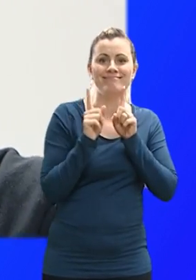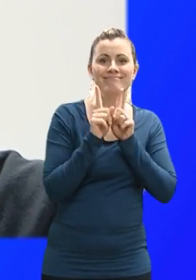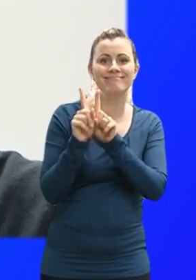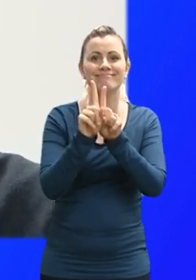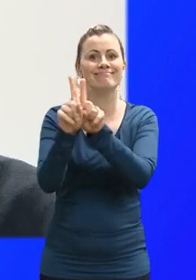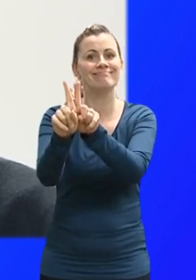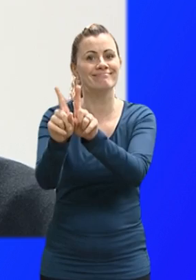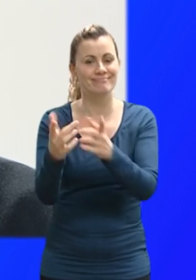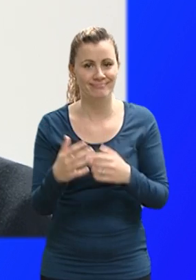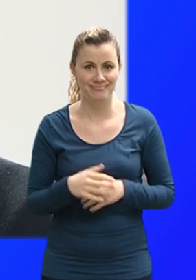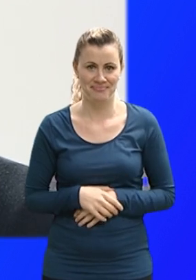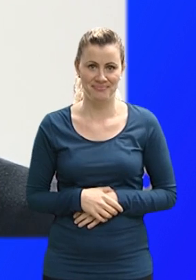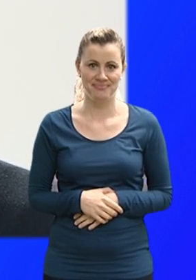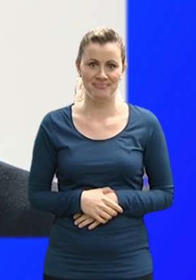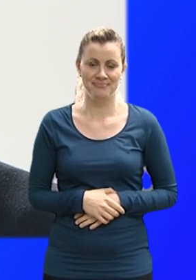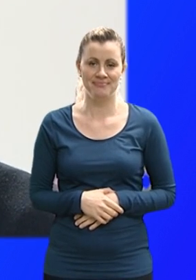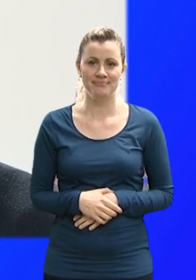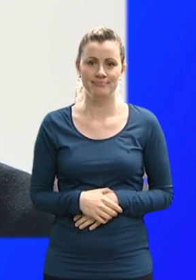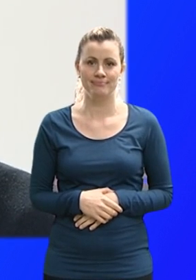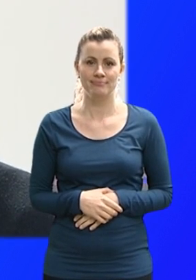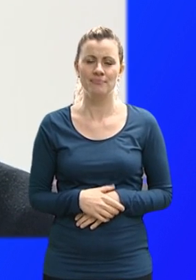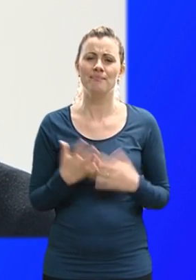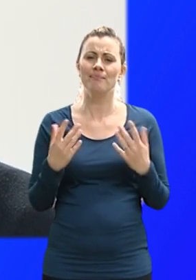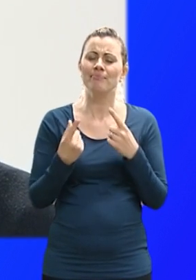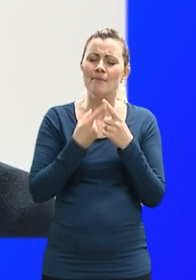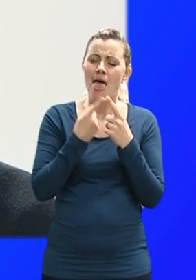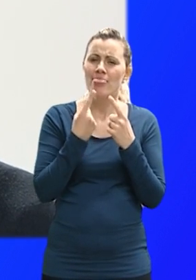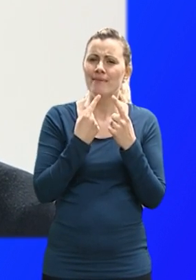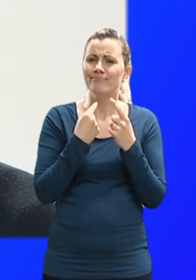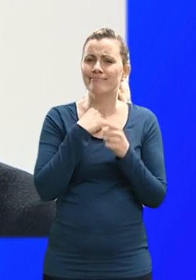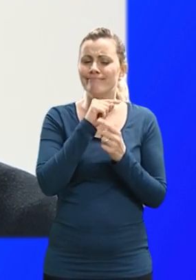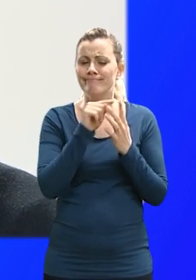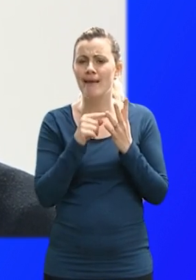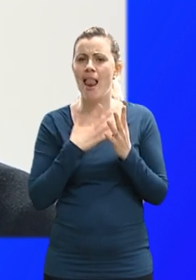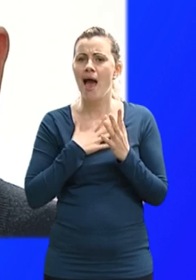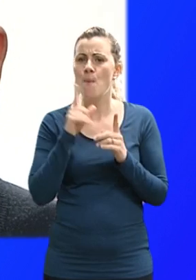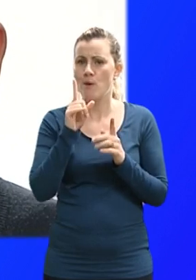my turn, rather than coming up on this screen, which I can't see.